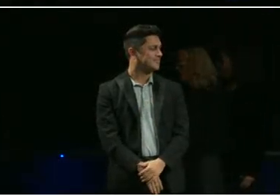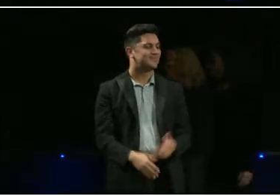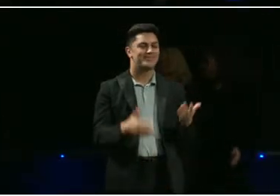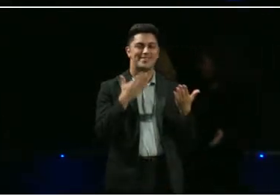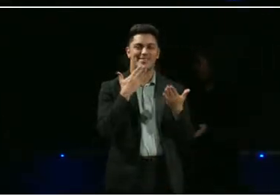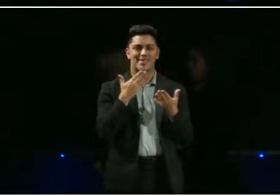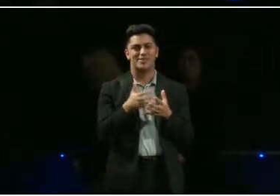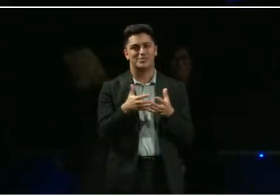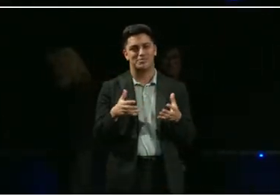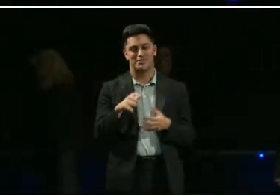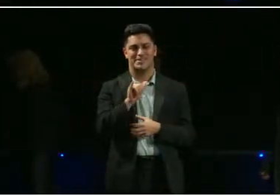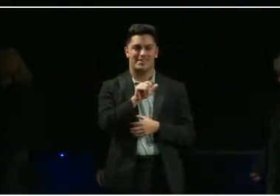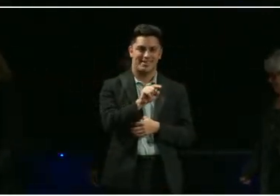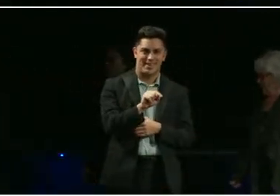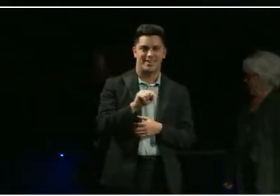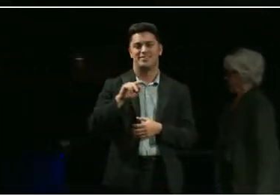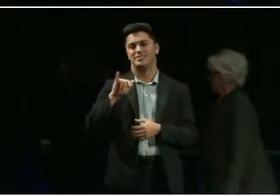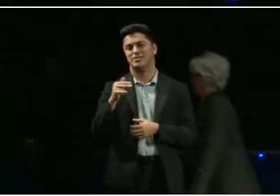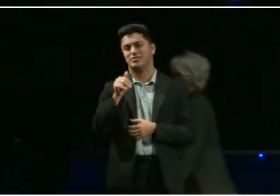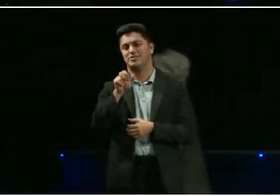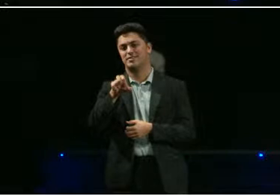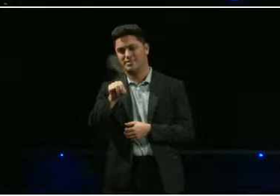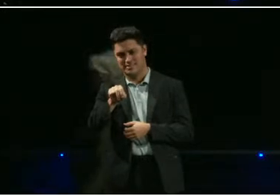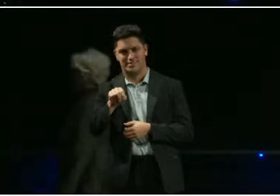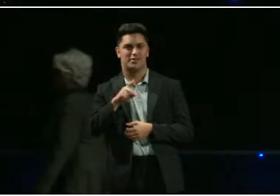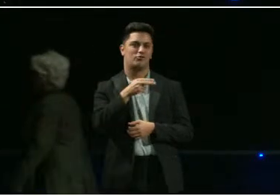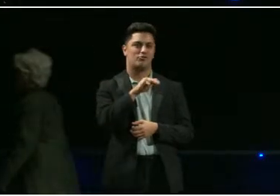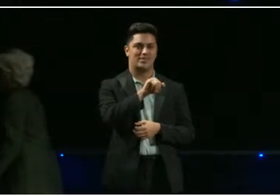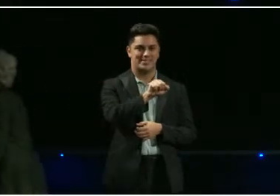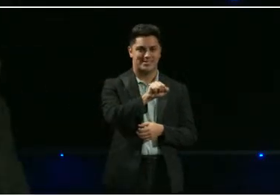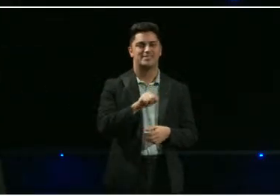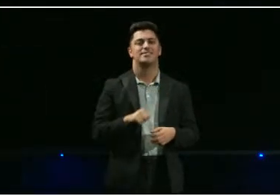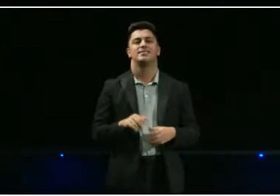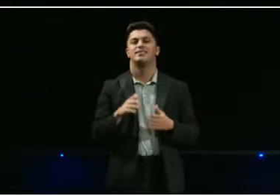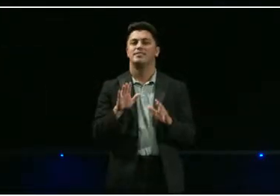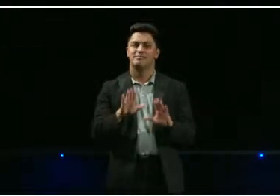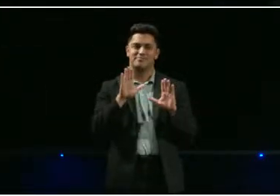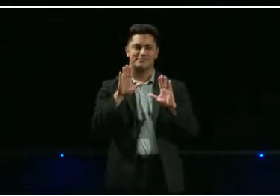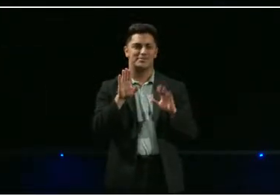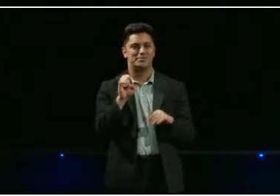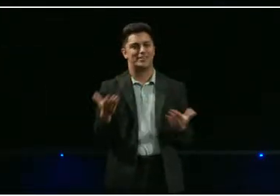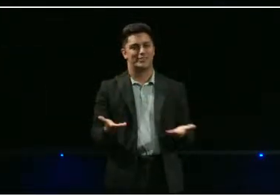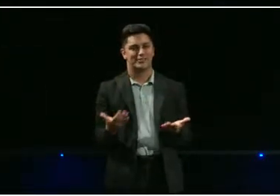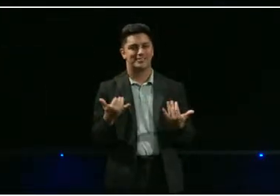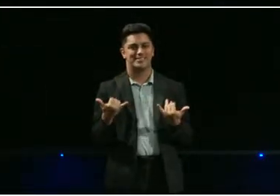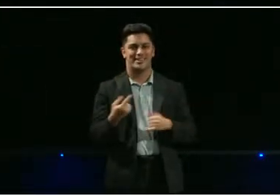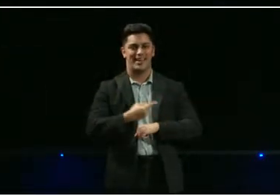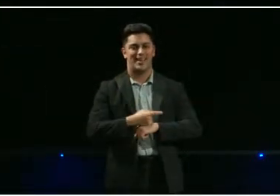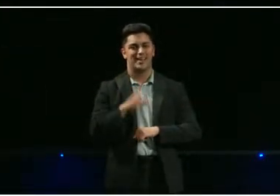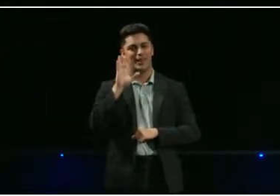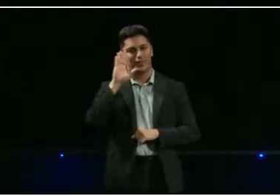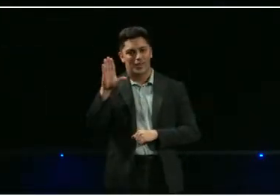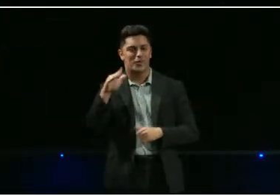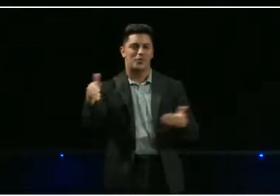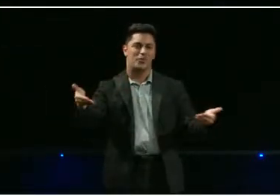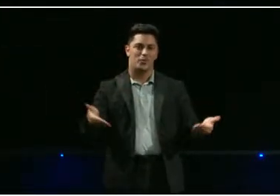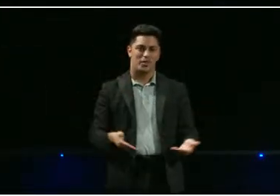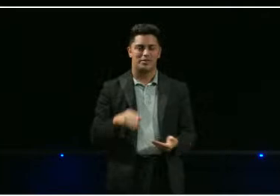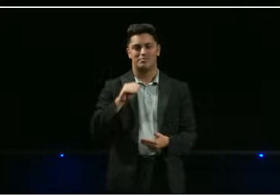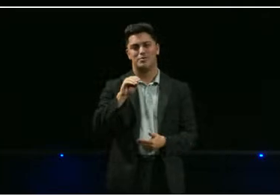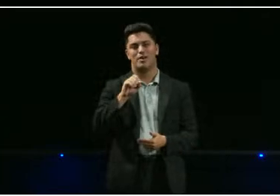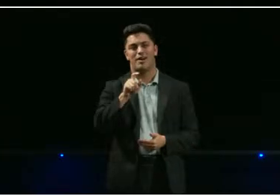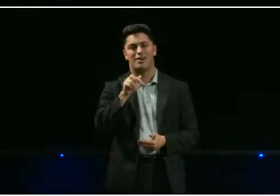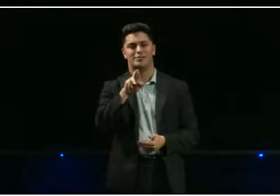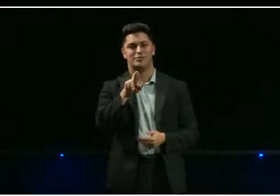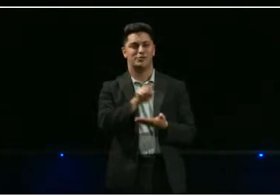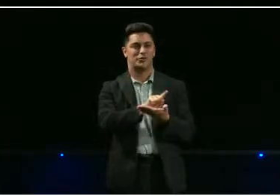Thank you so much, Kate, Jean, and Chris. It's really lovely to be here today. Hello, and welcome to Oscar